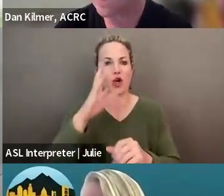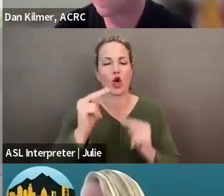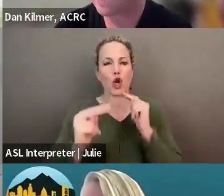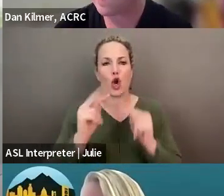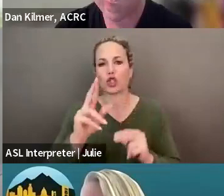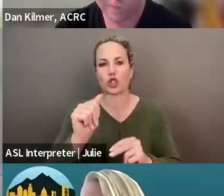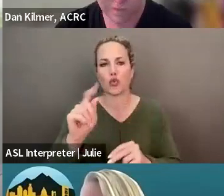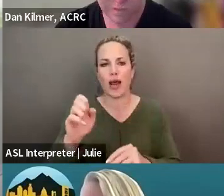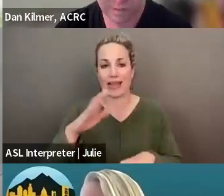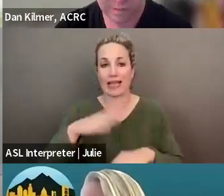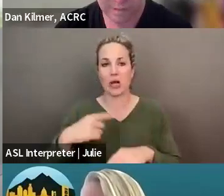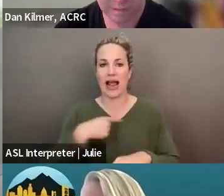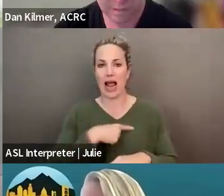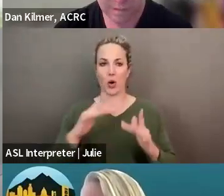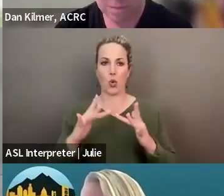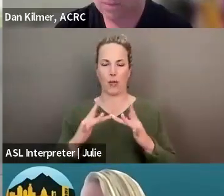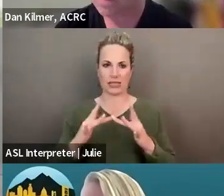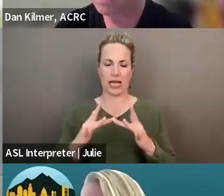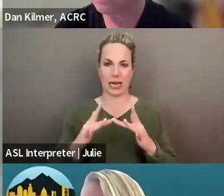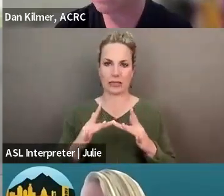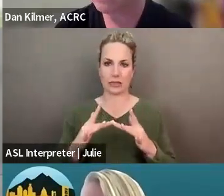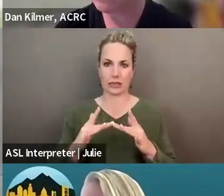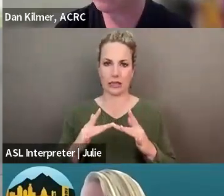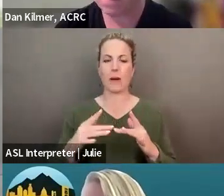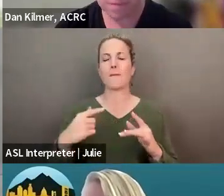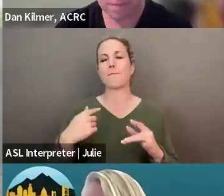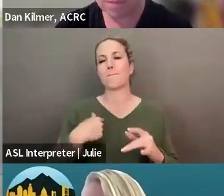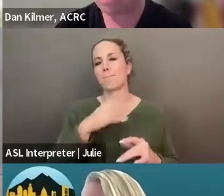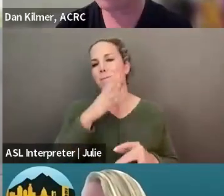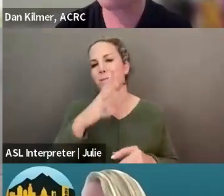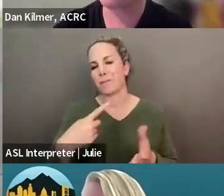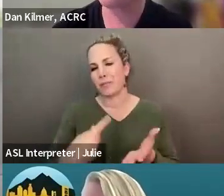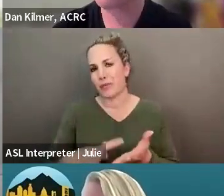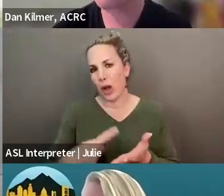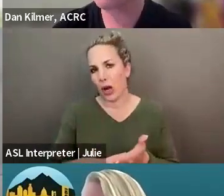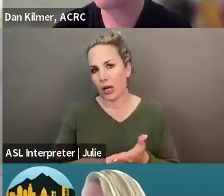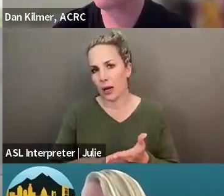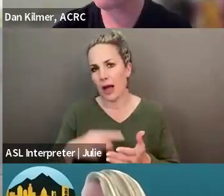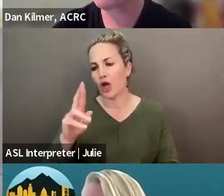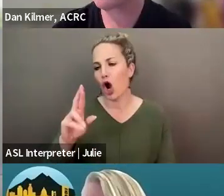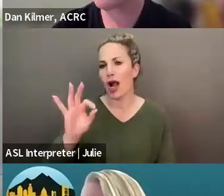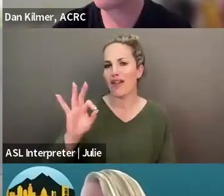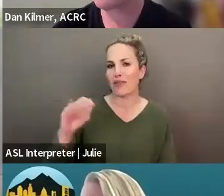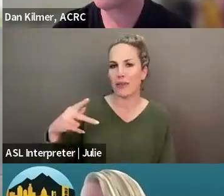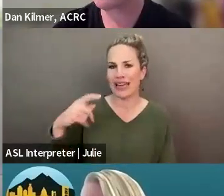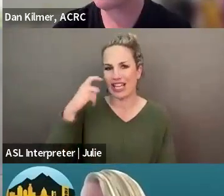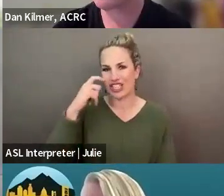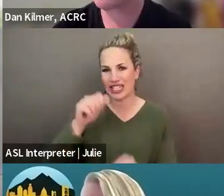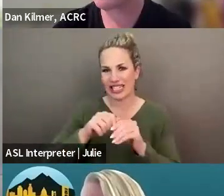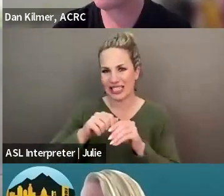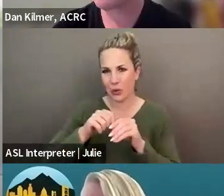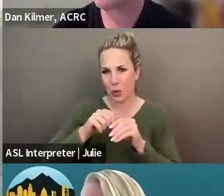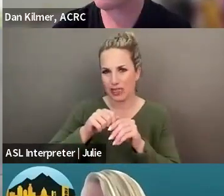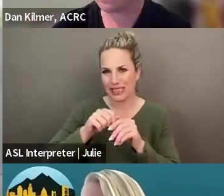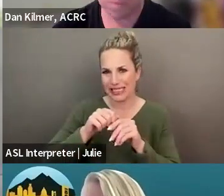as well, or excuse me, on our website. We are going to talk about the RFP that just went out a minute or